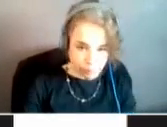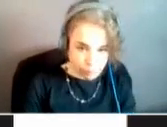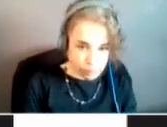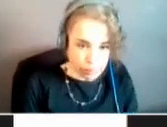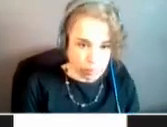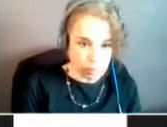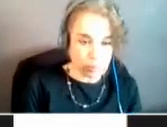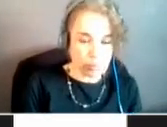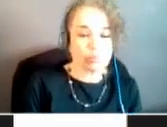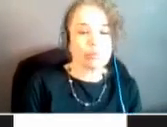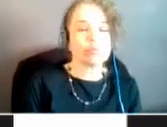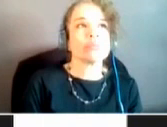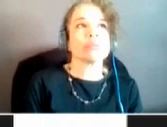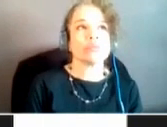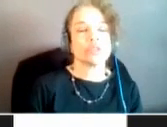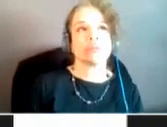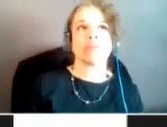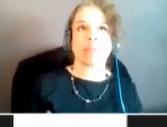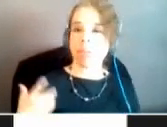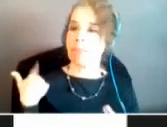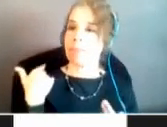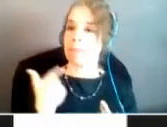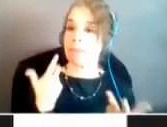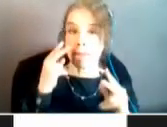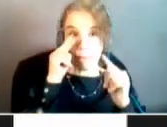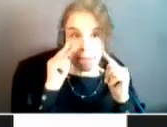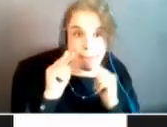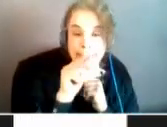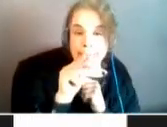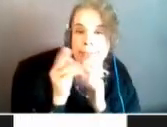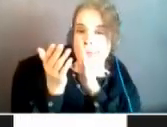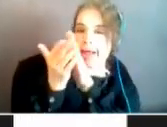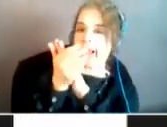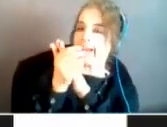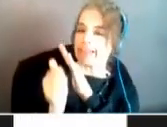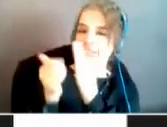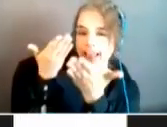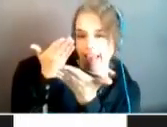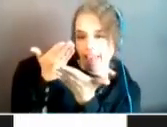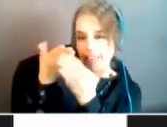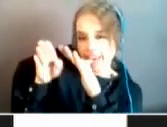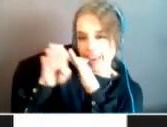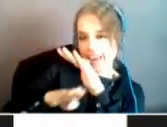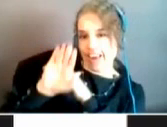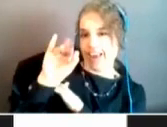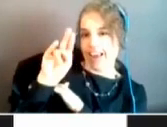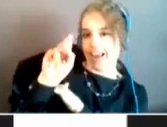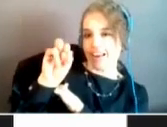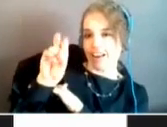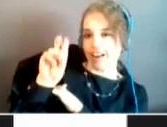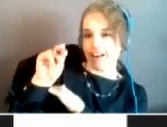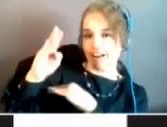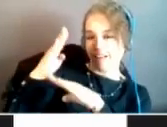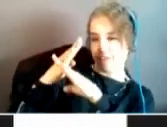And what we also want to look at are the effective evidence-based interventions that